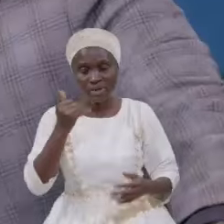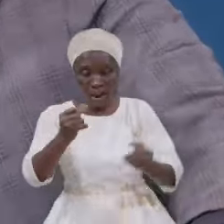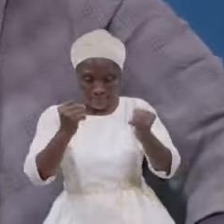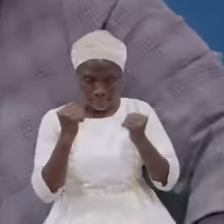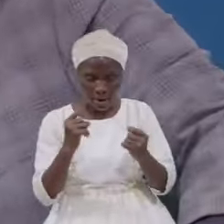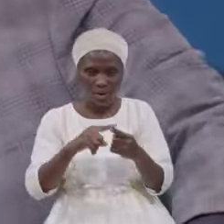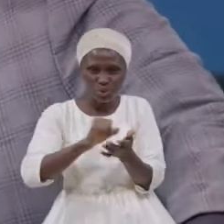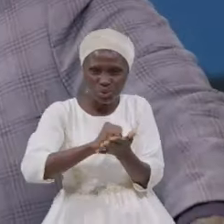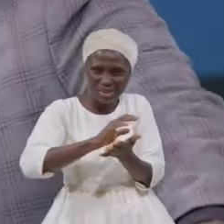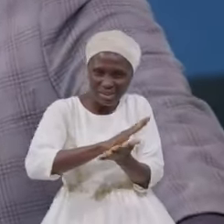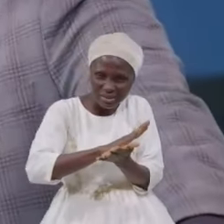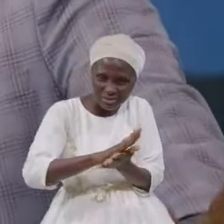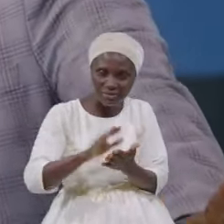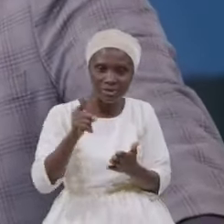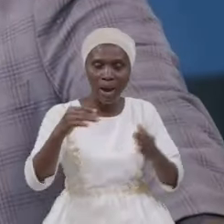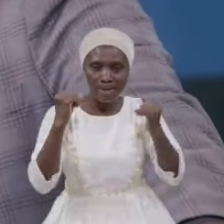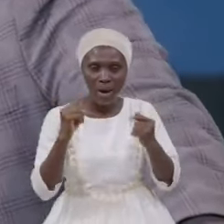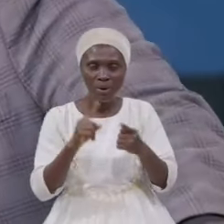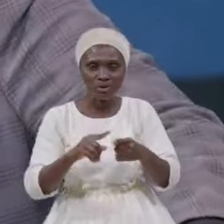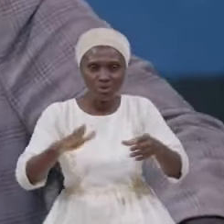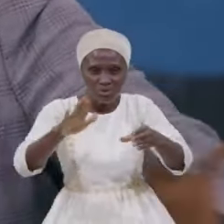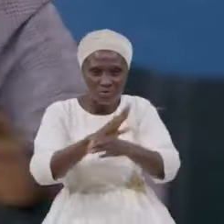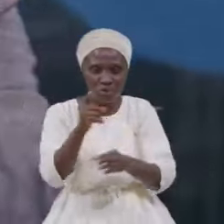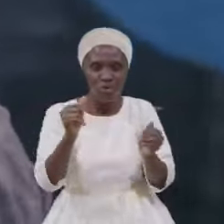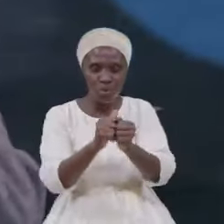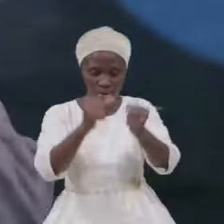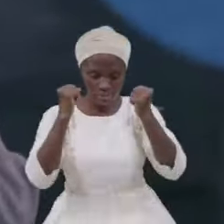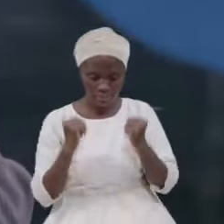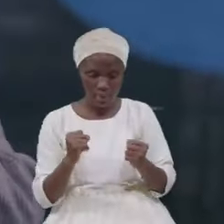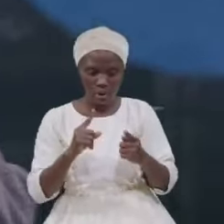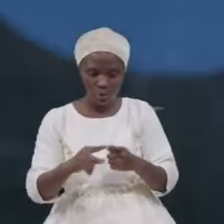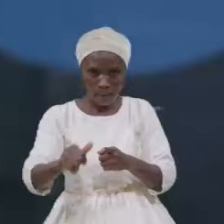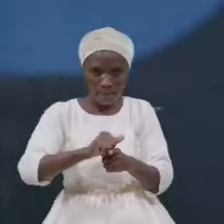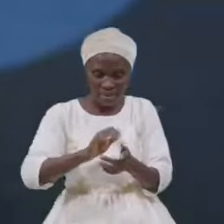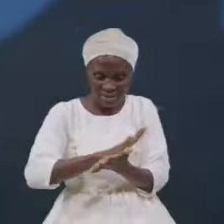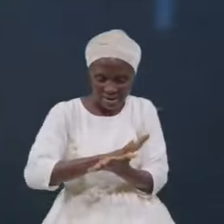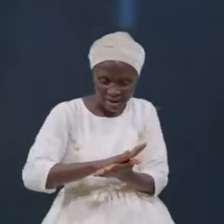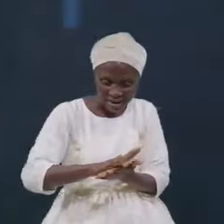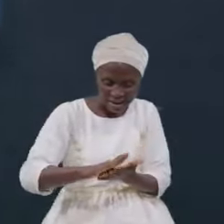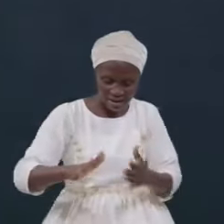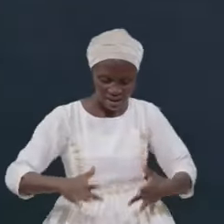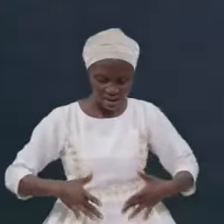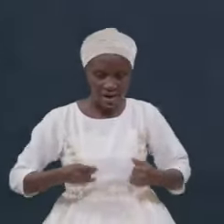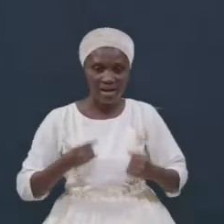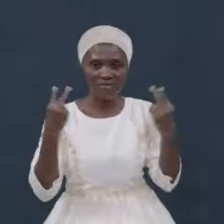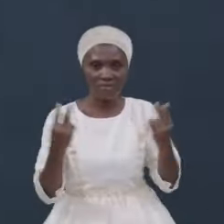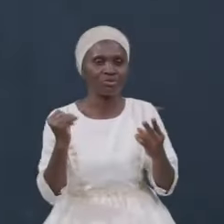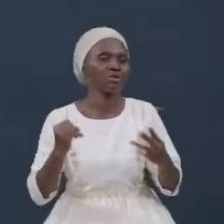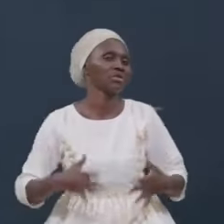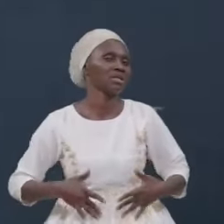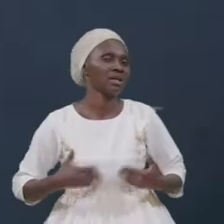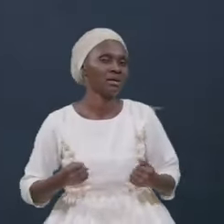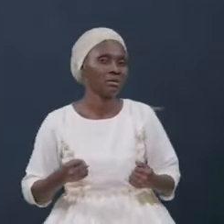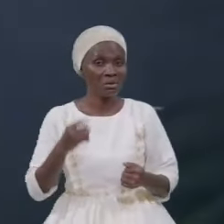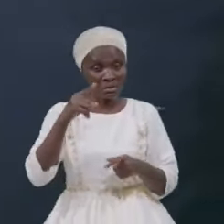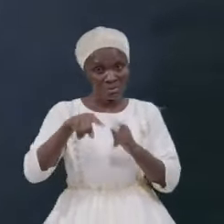You live a clean life, a victorious life. But you know there are people, as the days are going, it's okay,